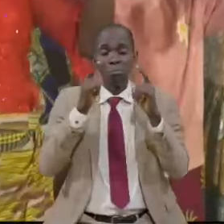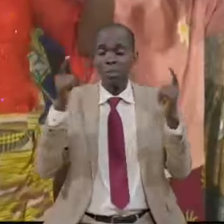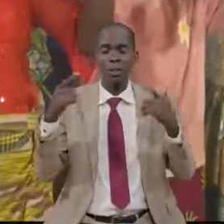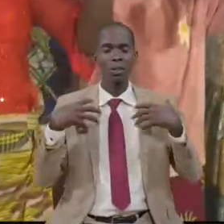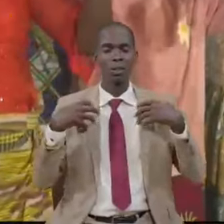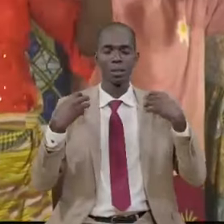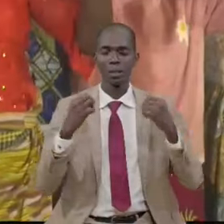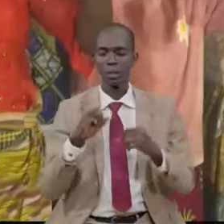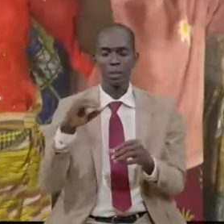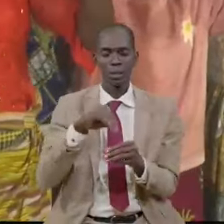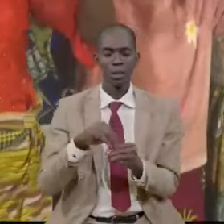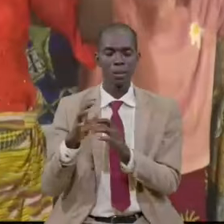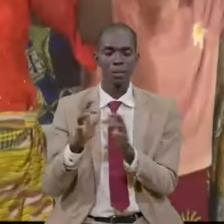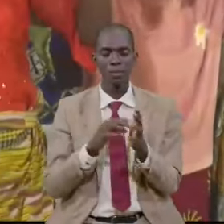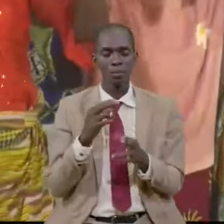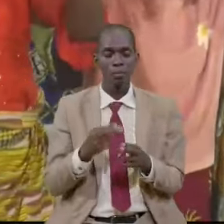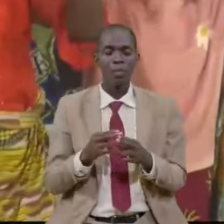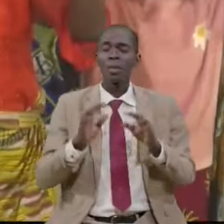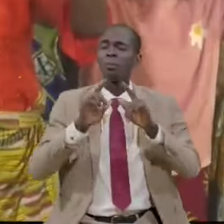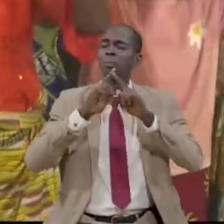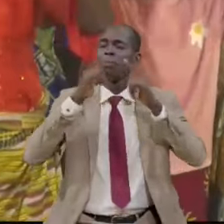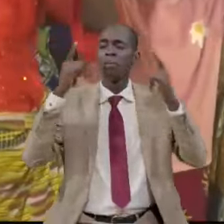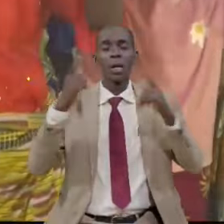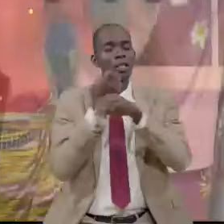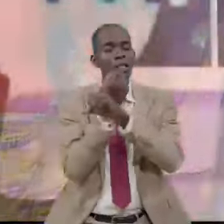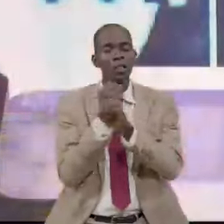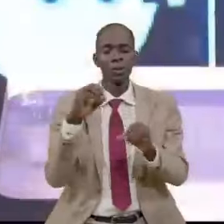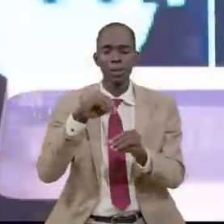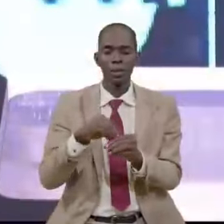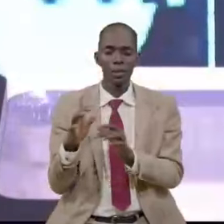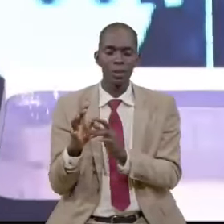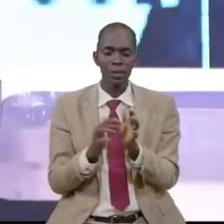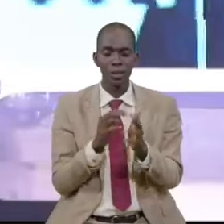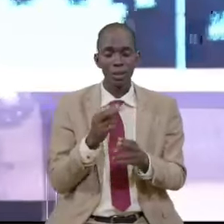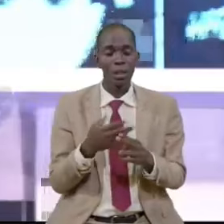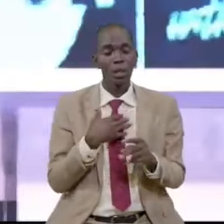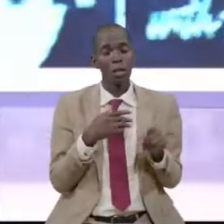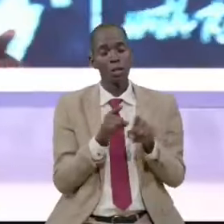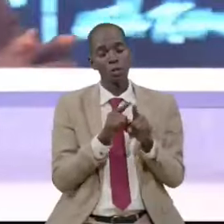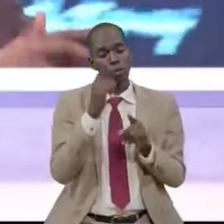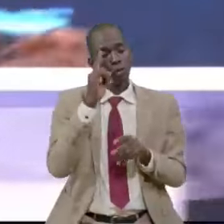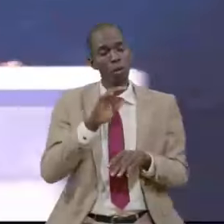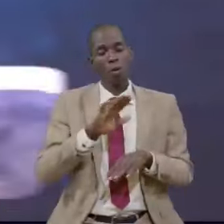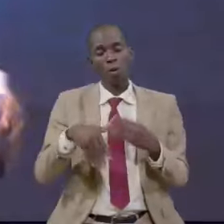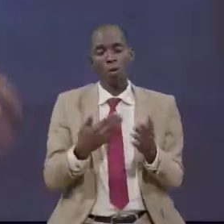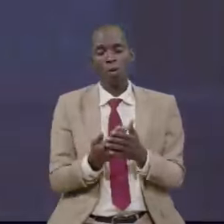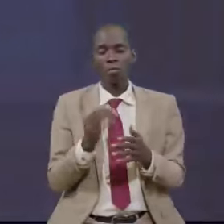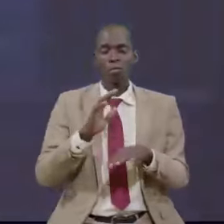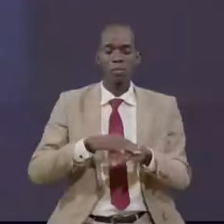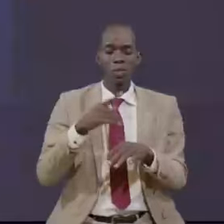mega salvation, and then online, everywhere,